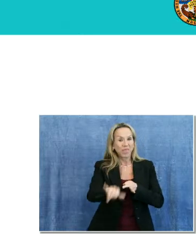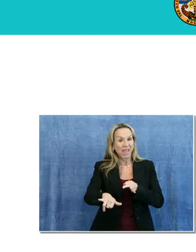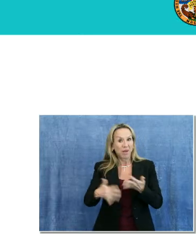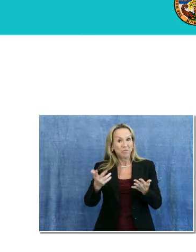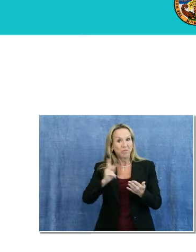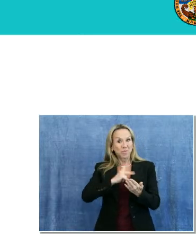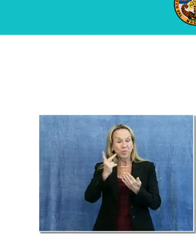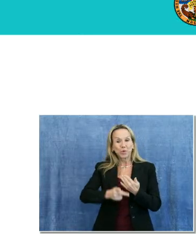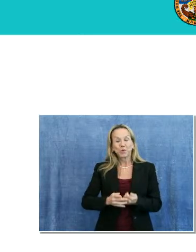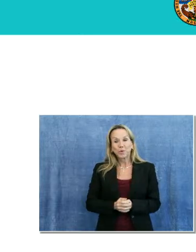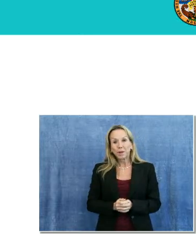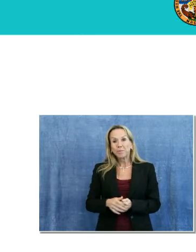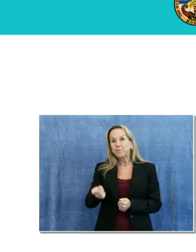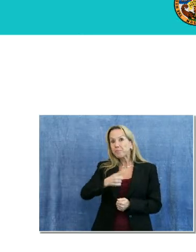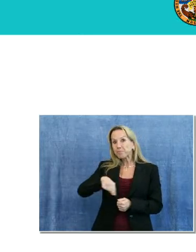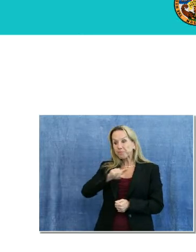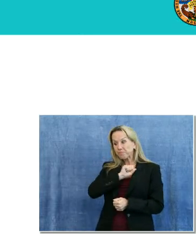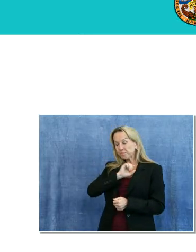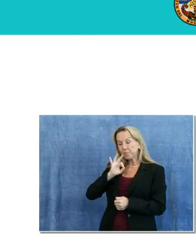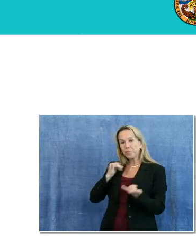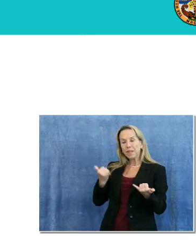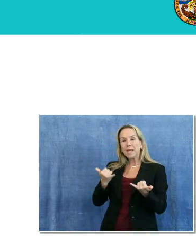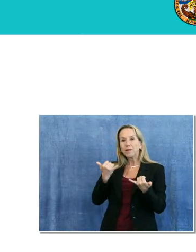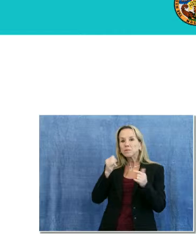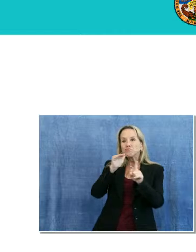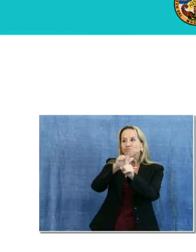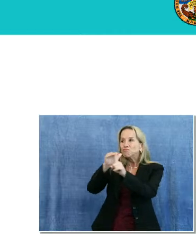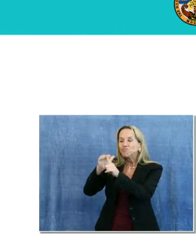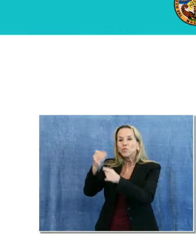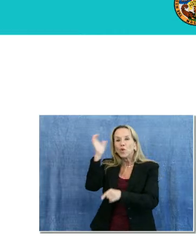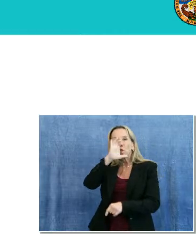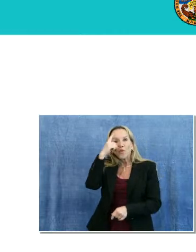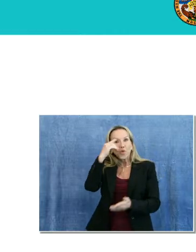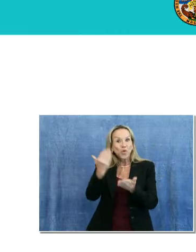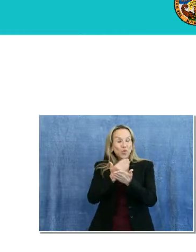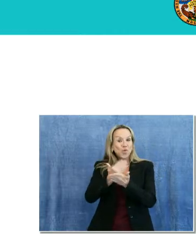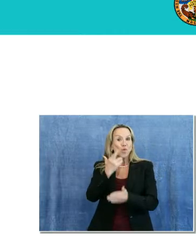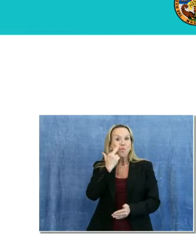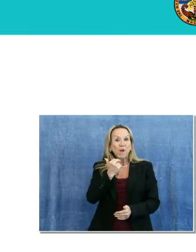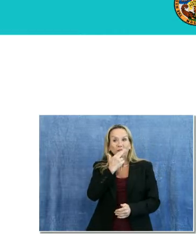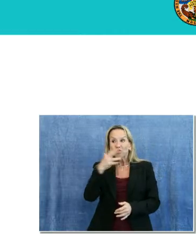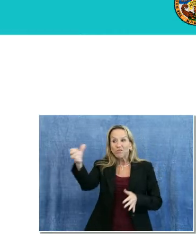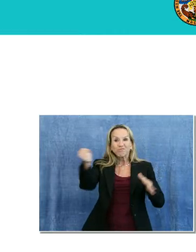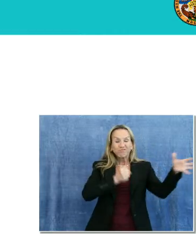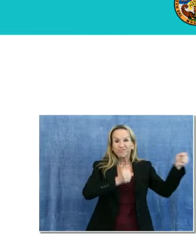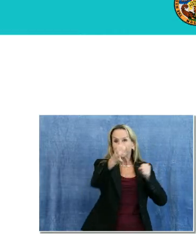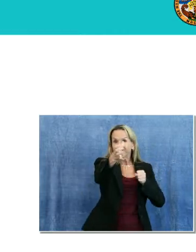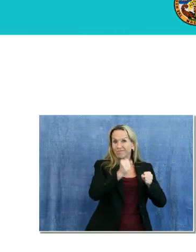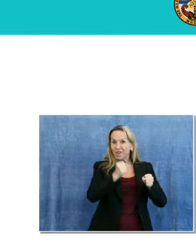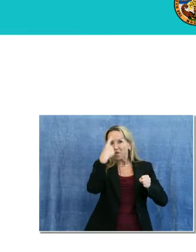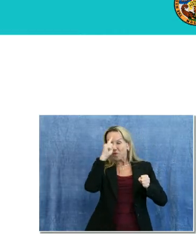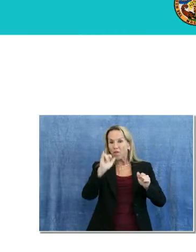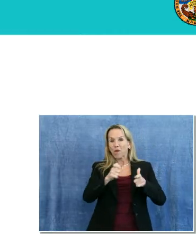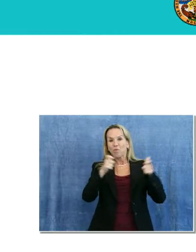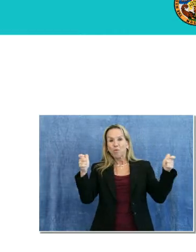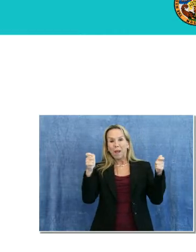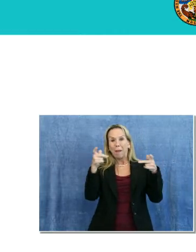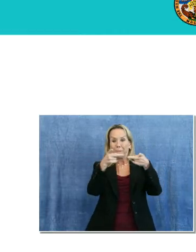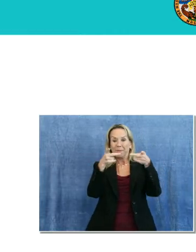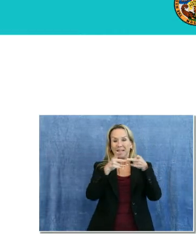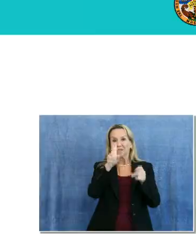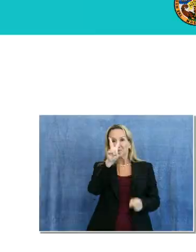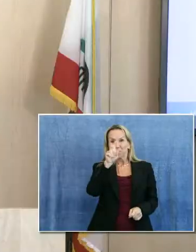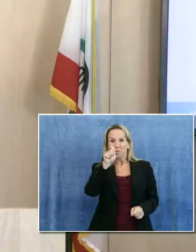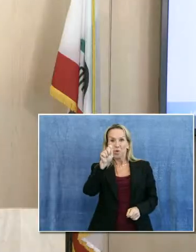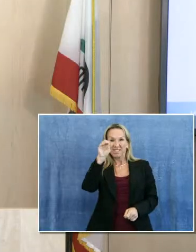Independent Services staff is recruiting new restaurants and getting ready to open up enrollment for Great Plates 2.0 in a couple of